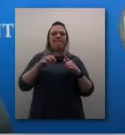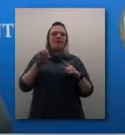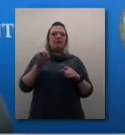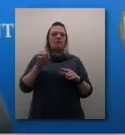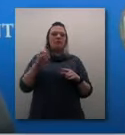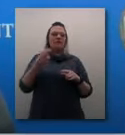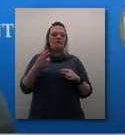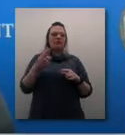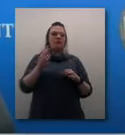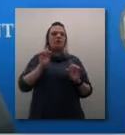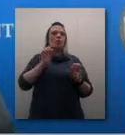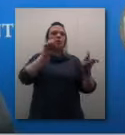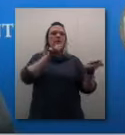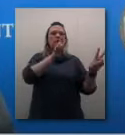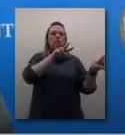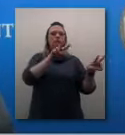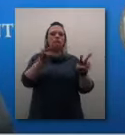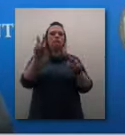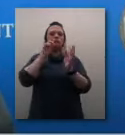out.